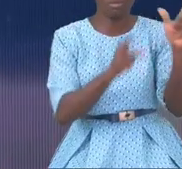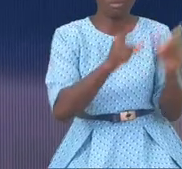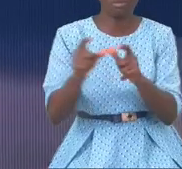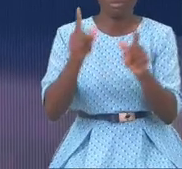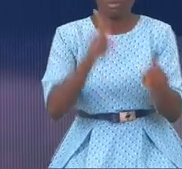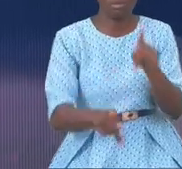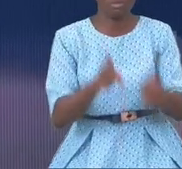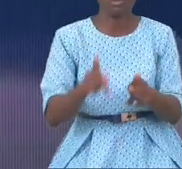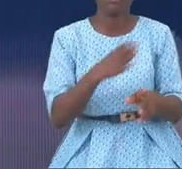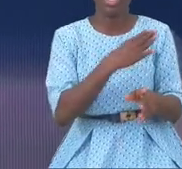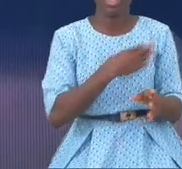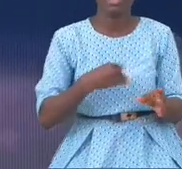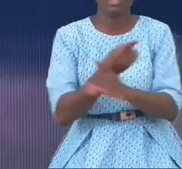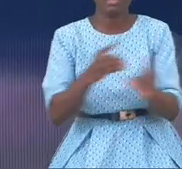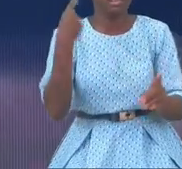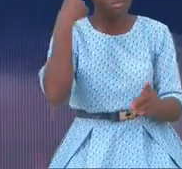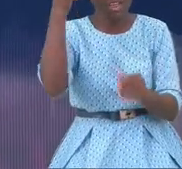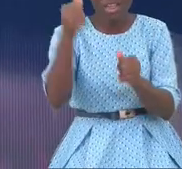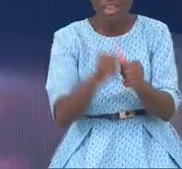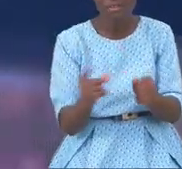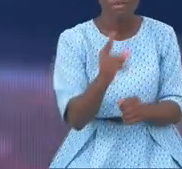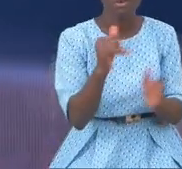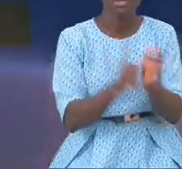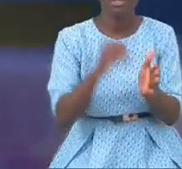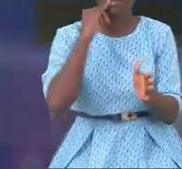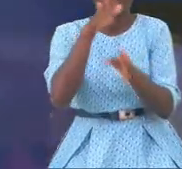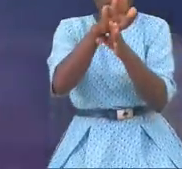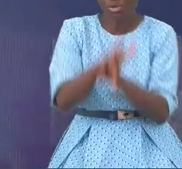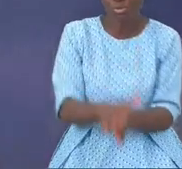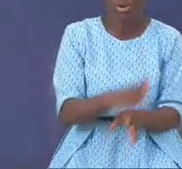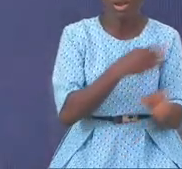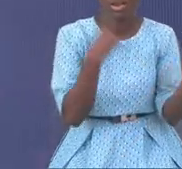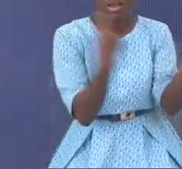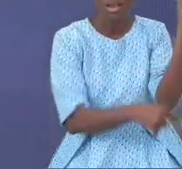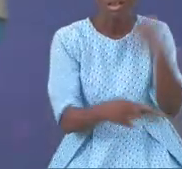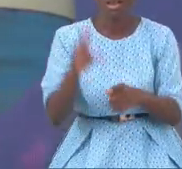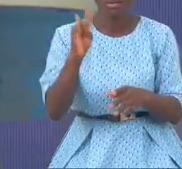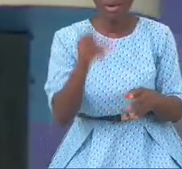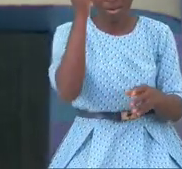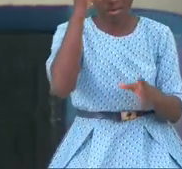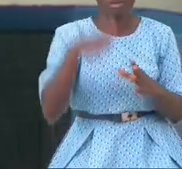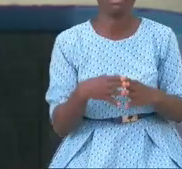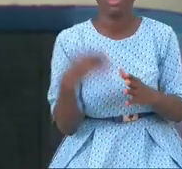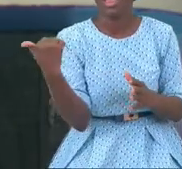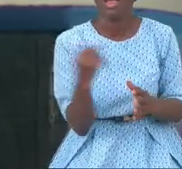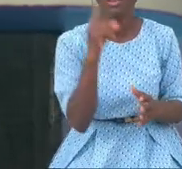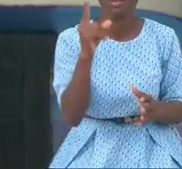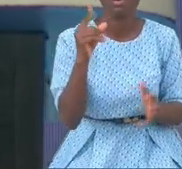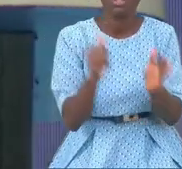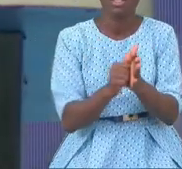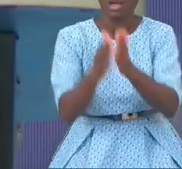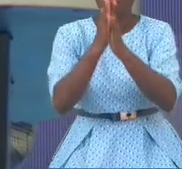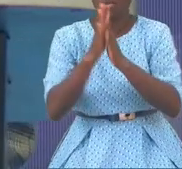Lord will be saved. You have it tonight. I said you have it tonight.